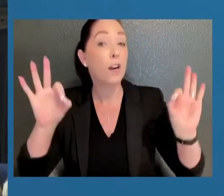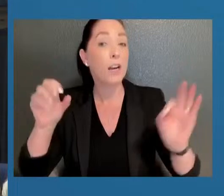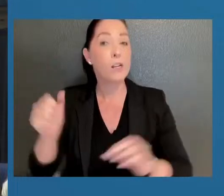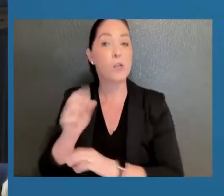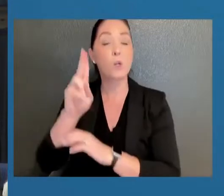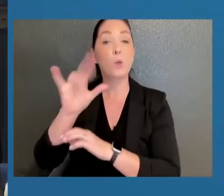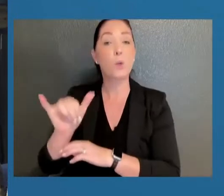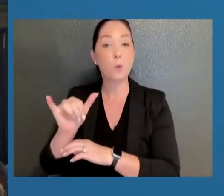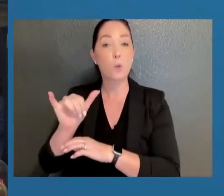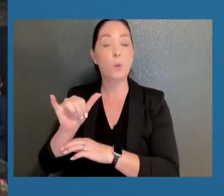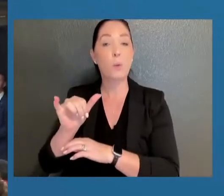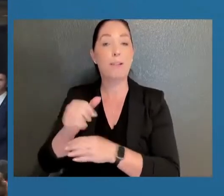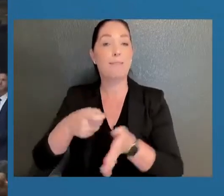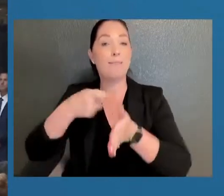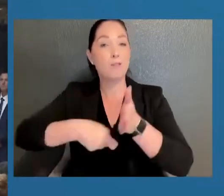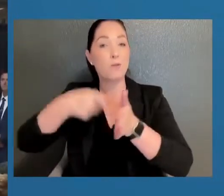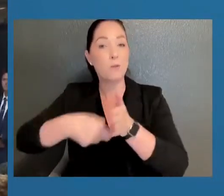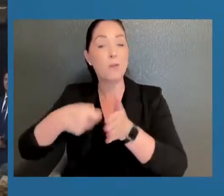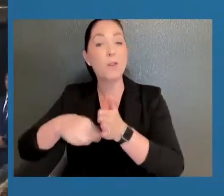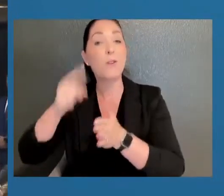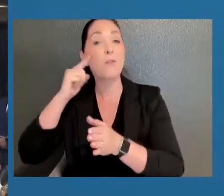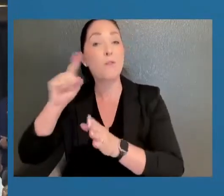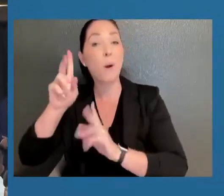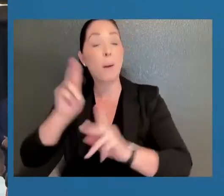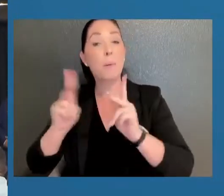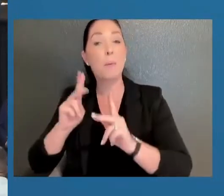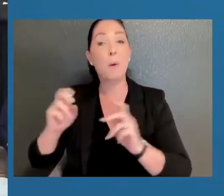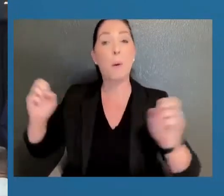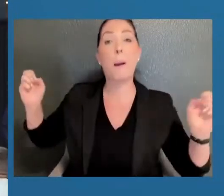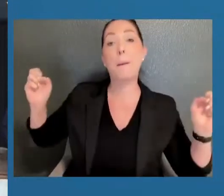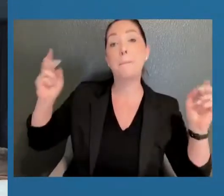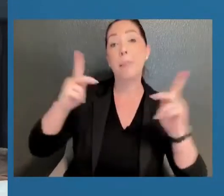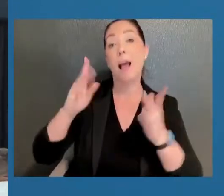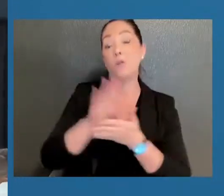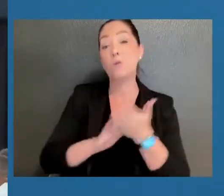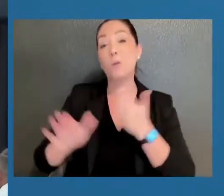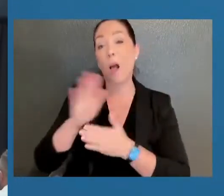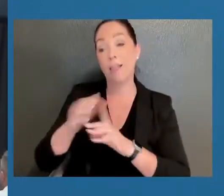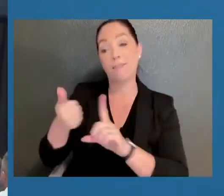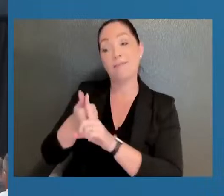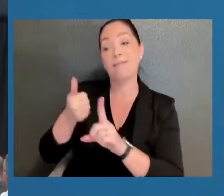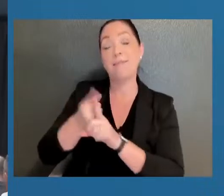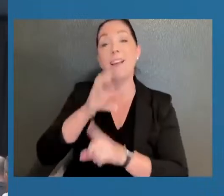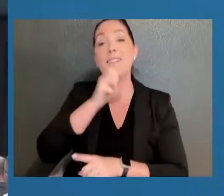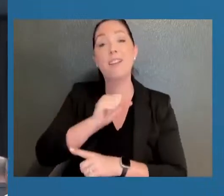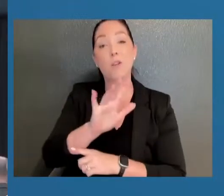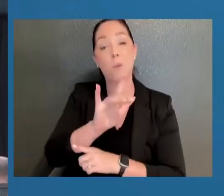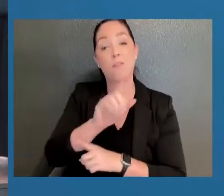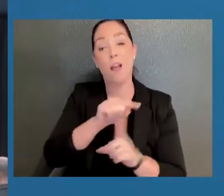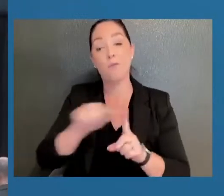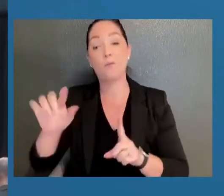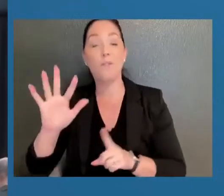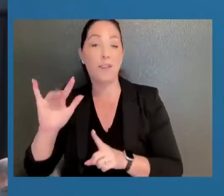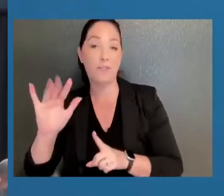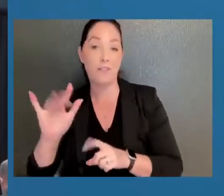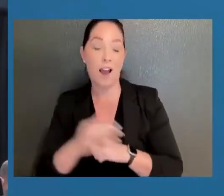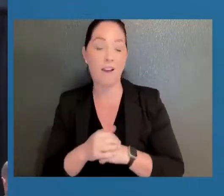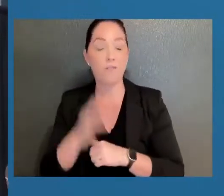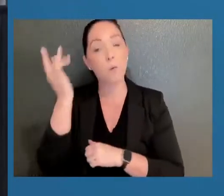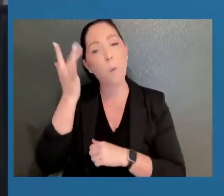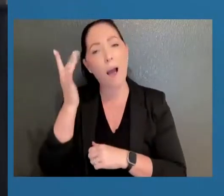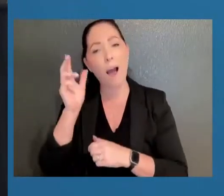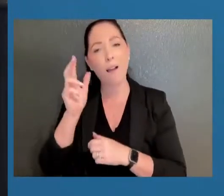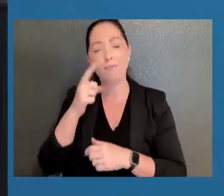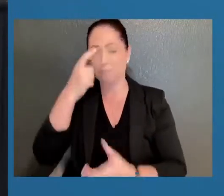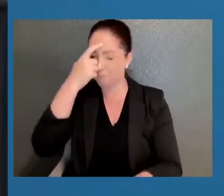tuition for students going back to college who are age 25 to 55, because we believe in investing in our students who